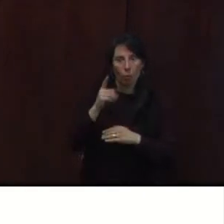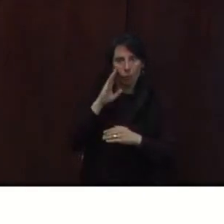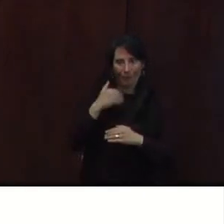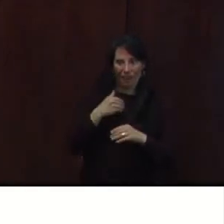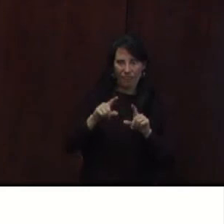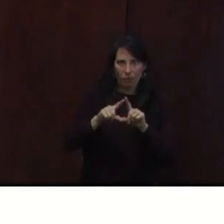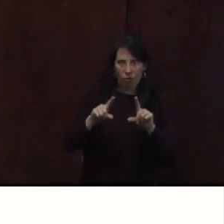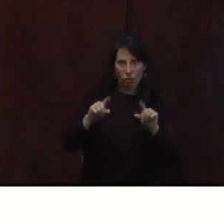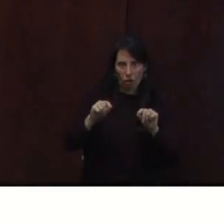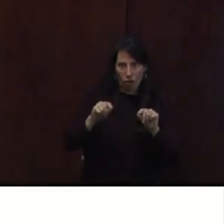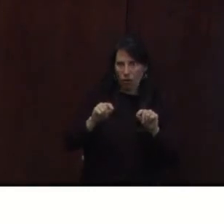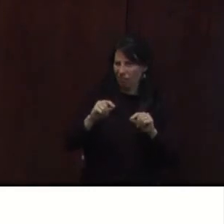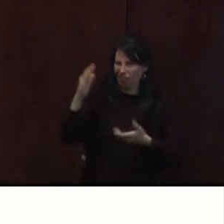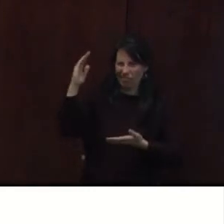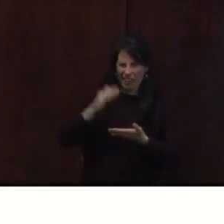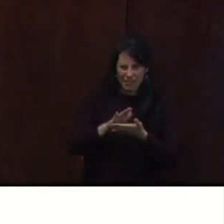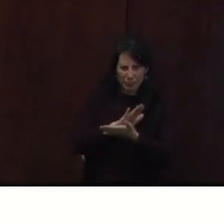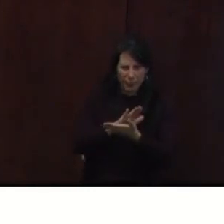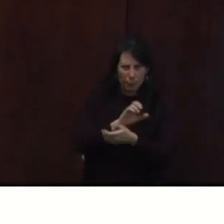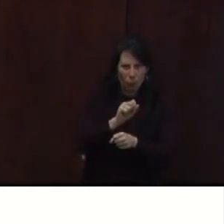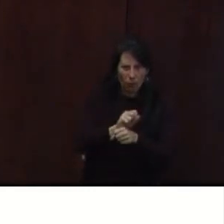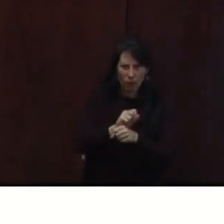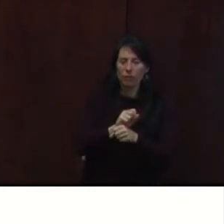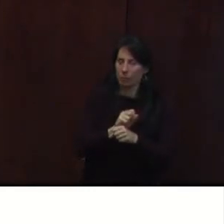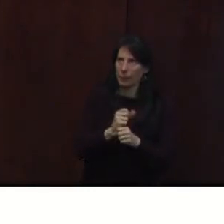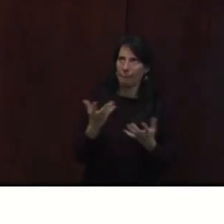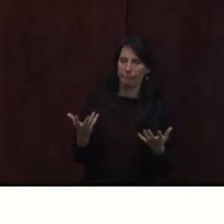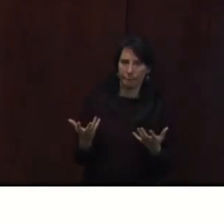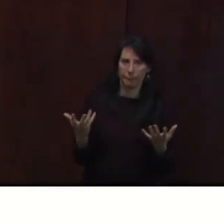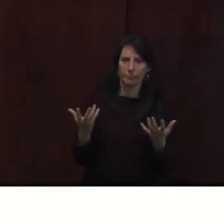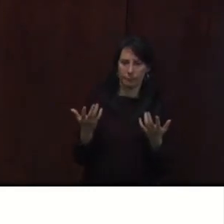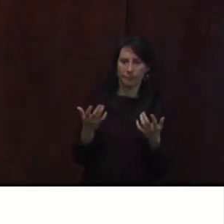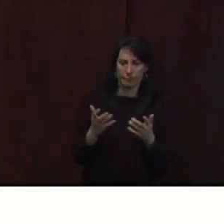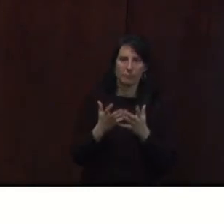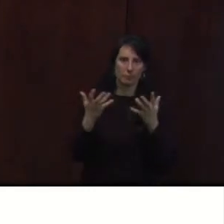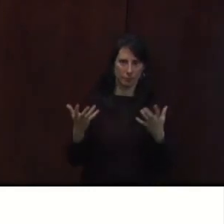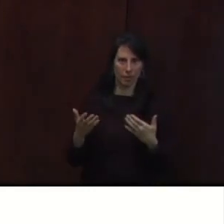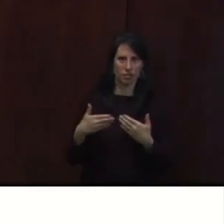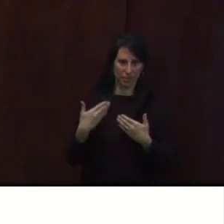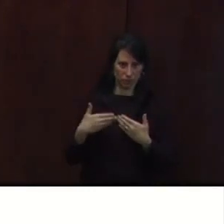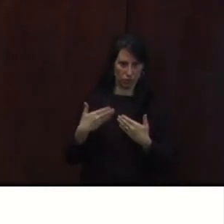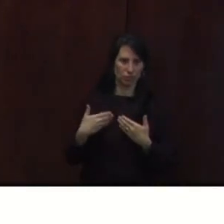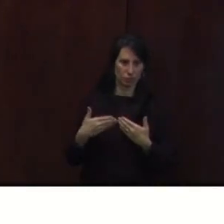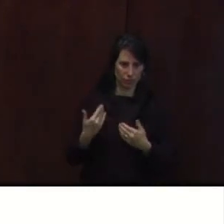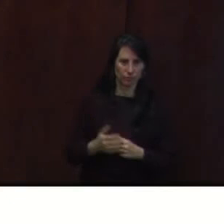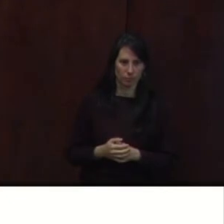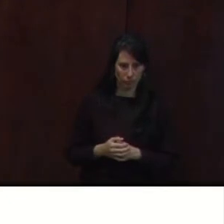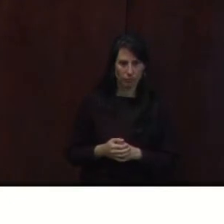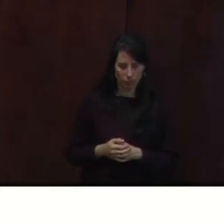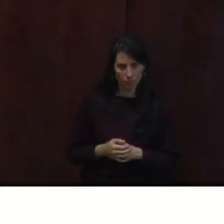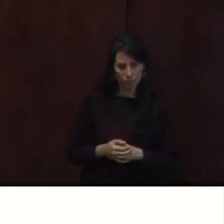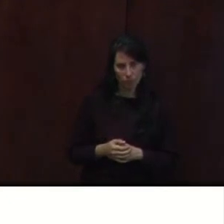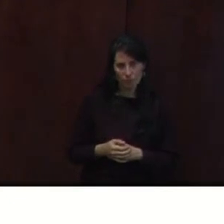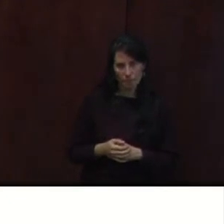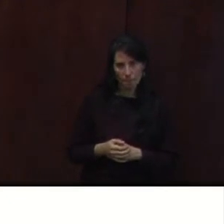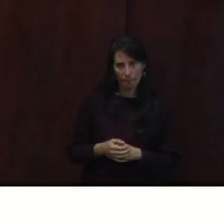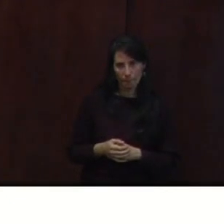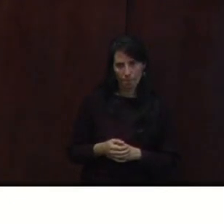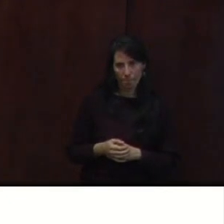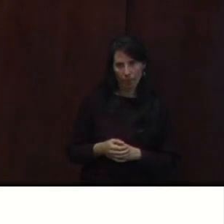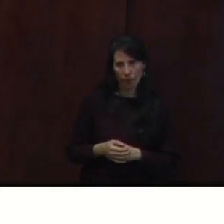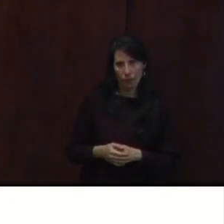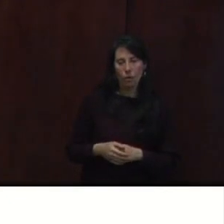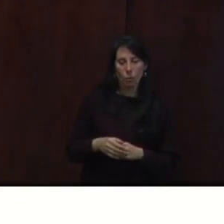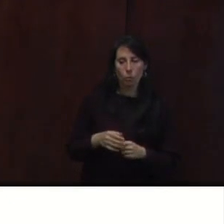paperwork. We're planning process now. We're looking at having action plans for 3 additional